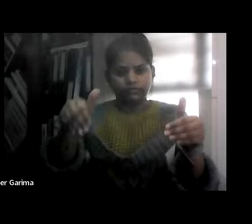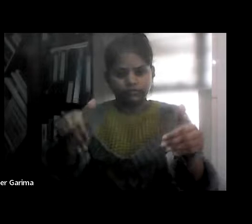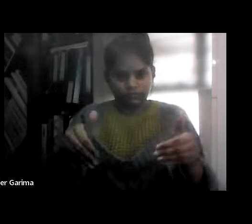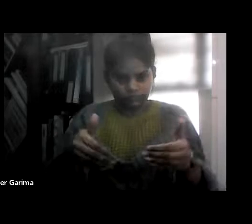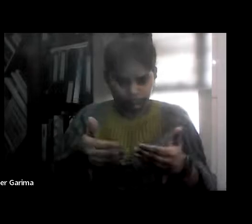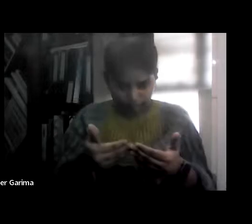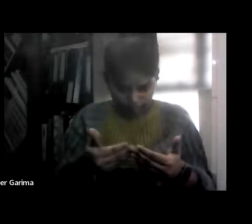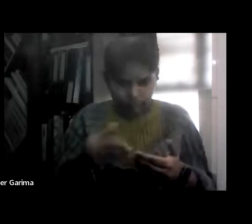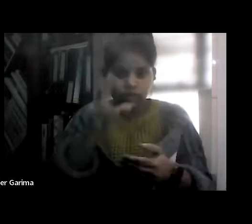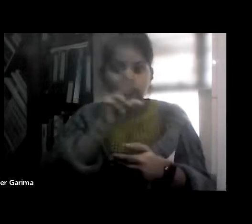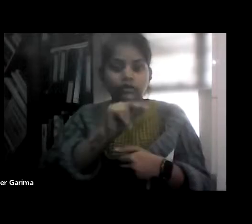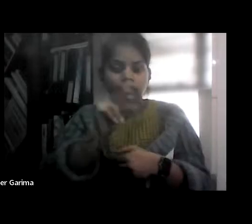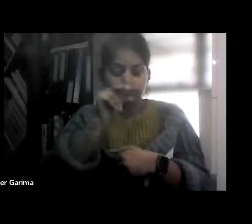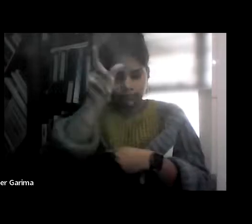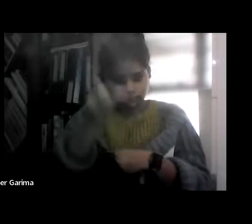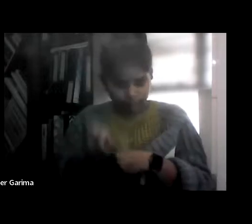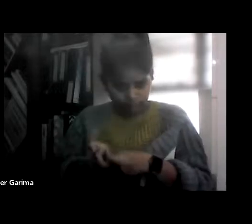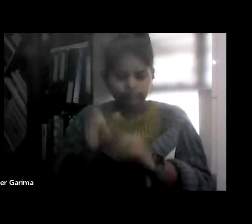the session.